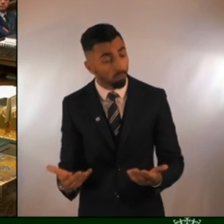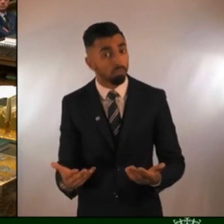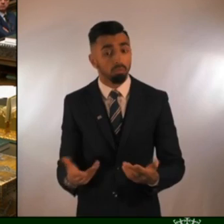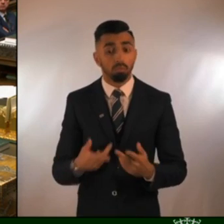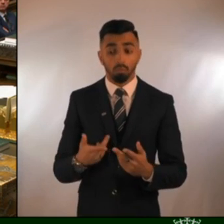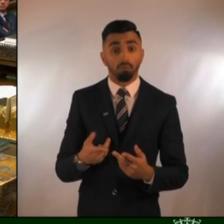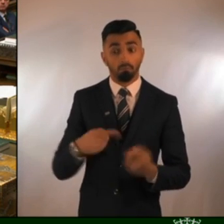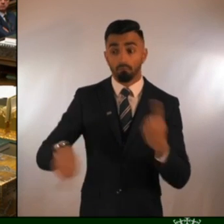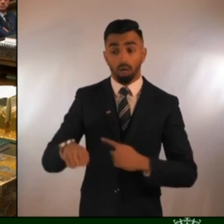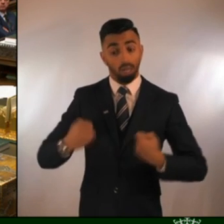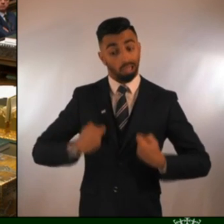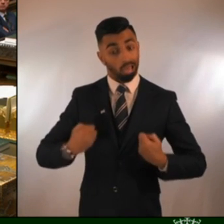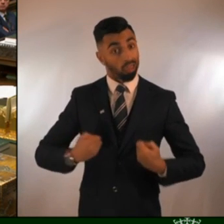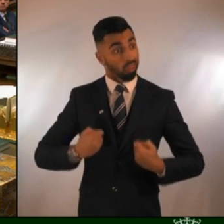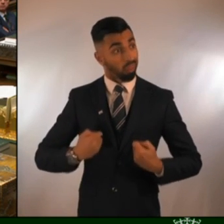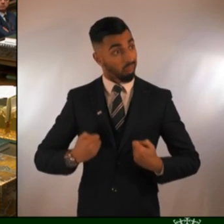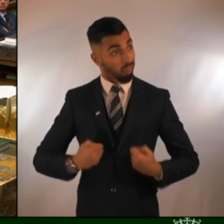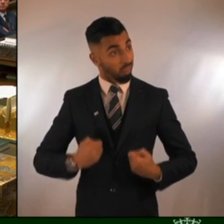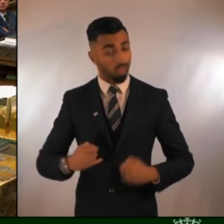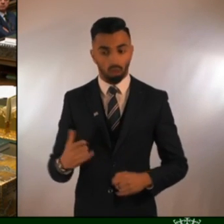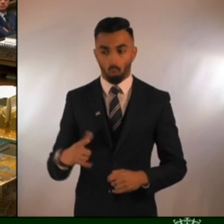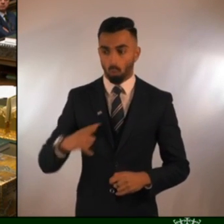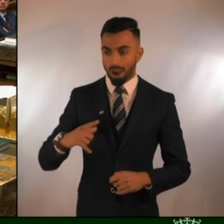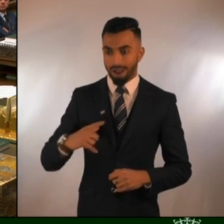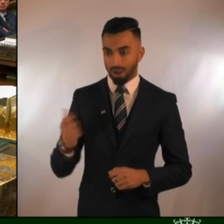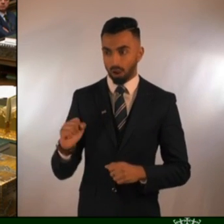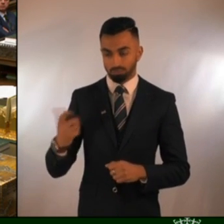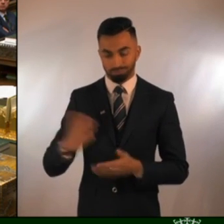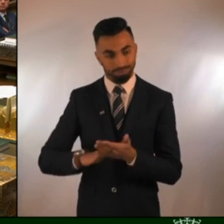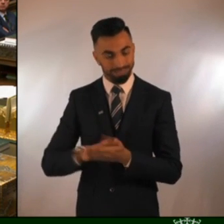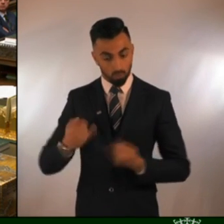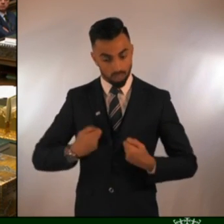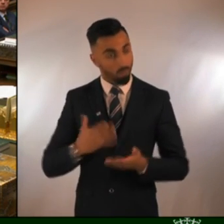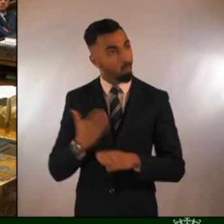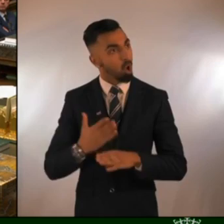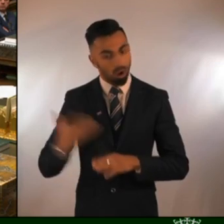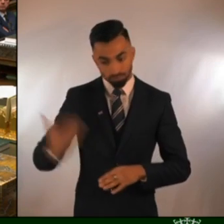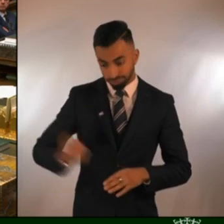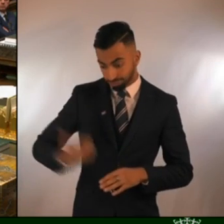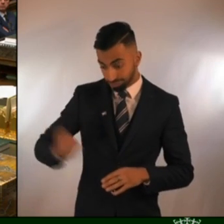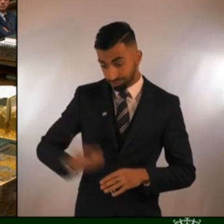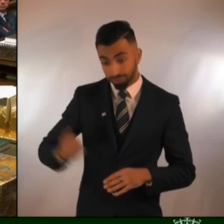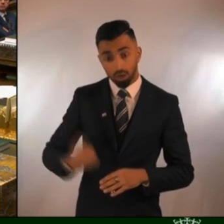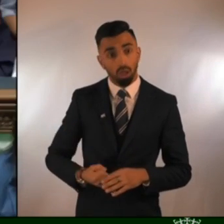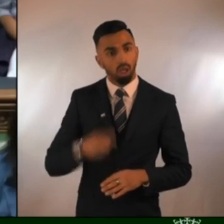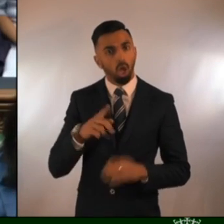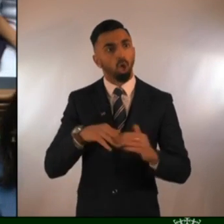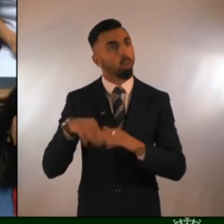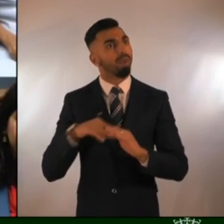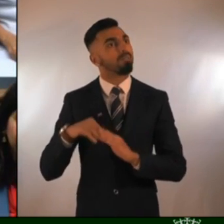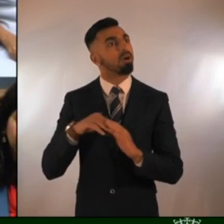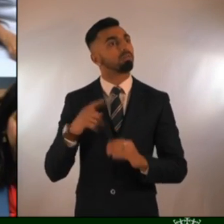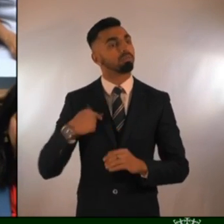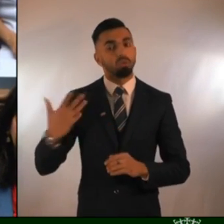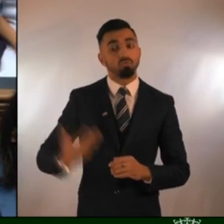your benefits, I'm also temporarily removing the minimum income floor in universal credit. And I'm relaxing